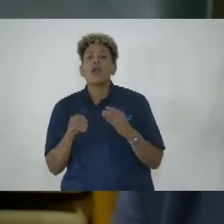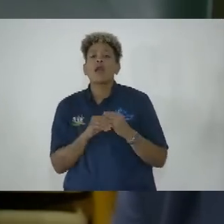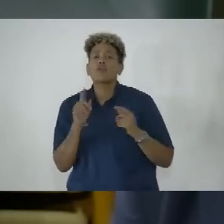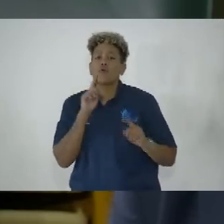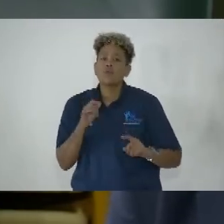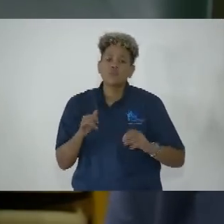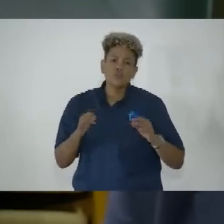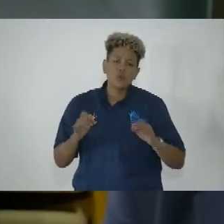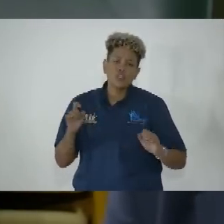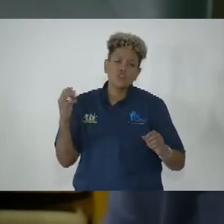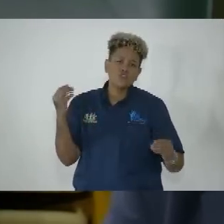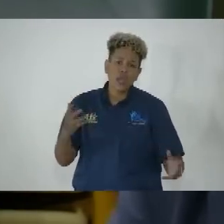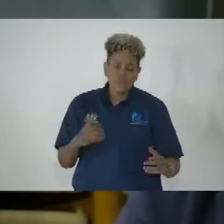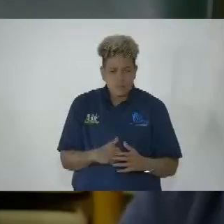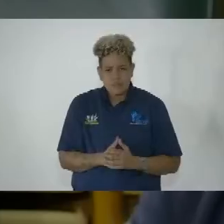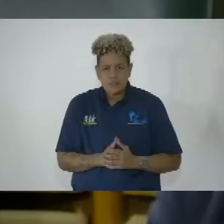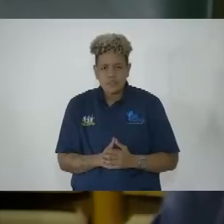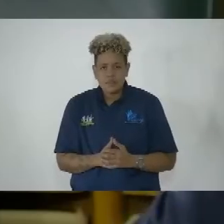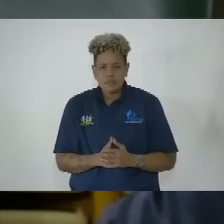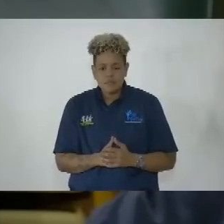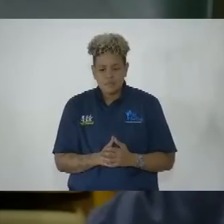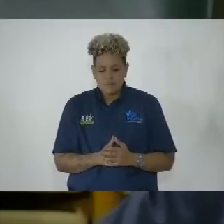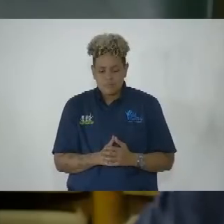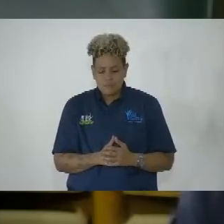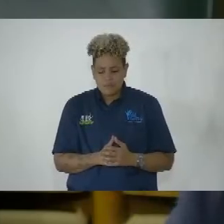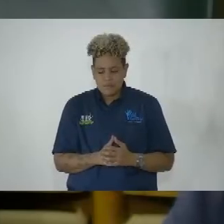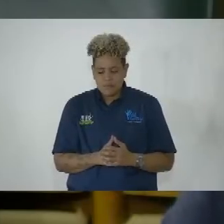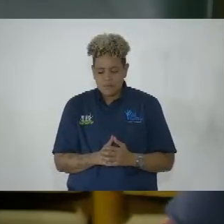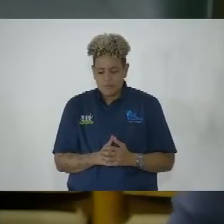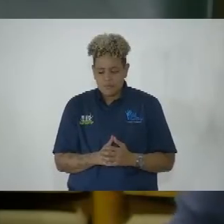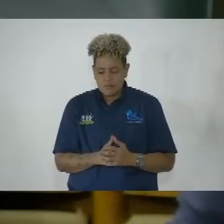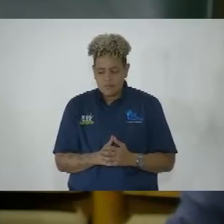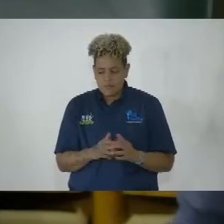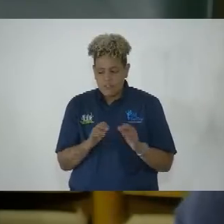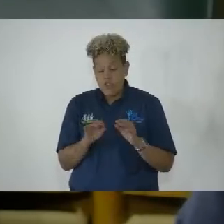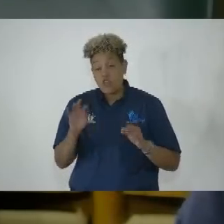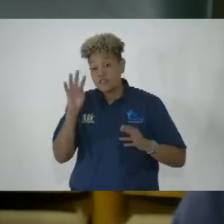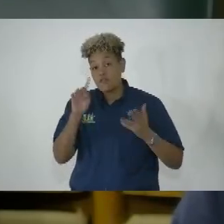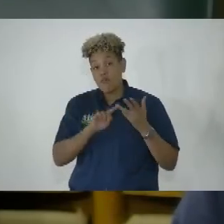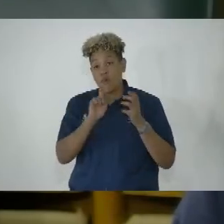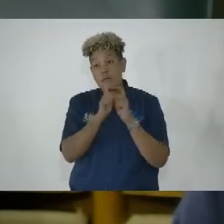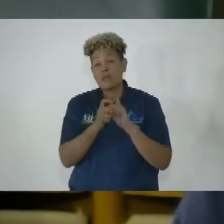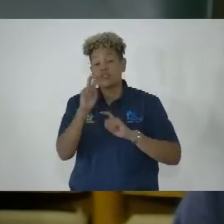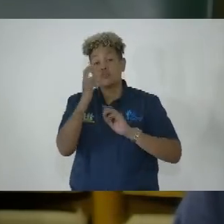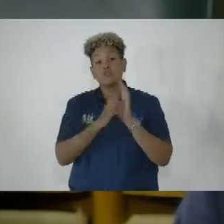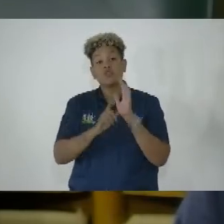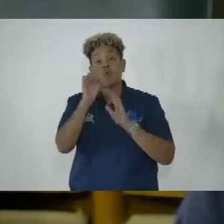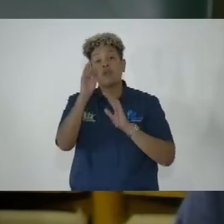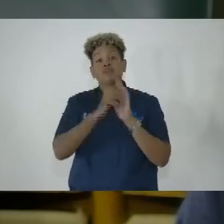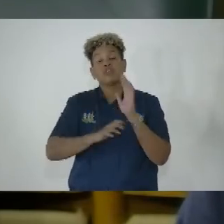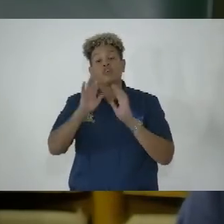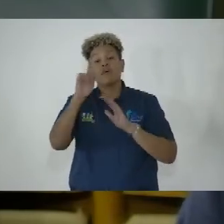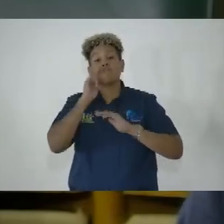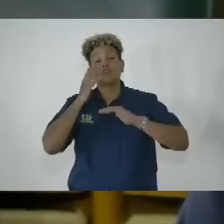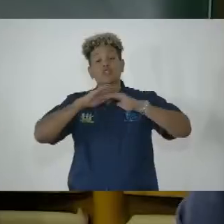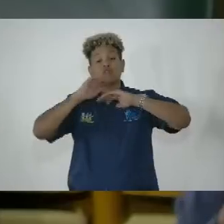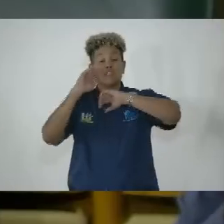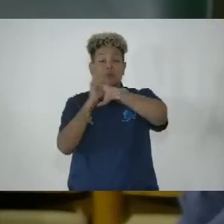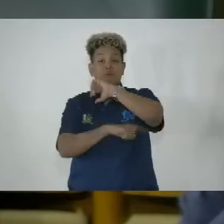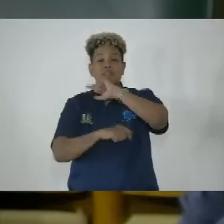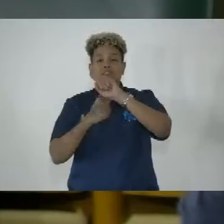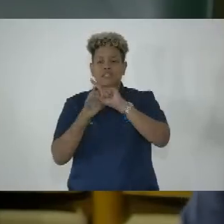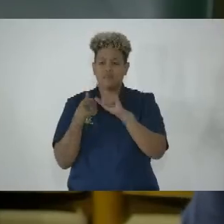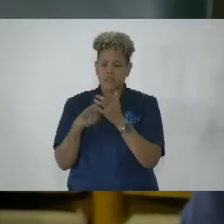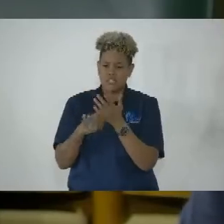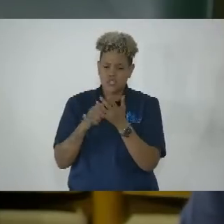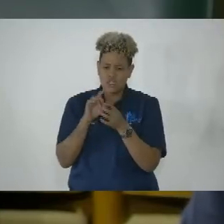will grant. Mr. President, Clause 4 amends subsection 1 of Section 5 to increase the penalties, as we had